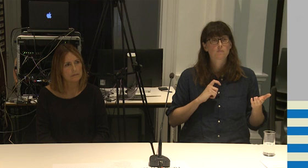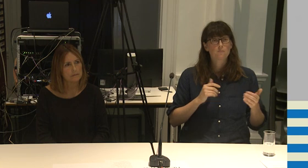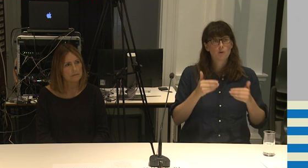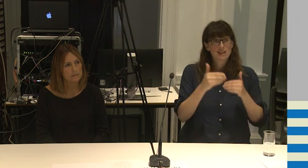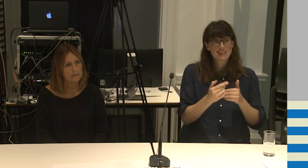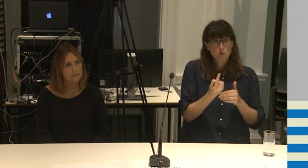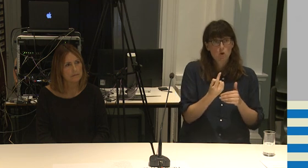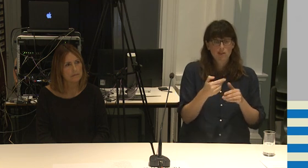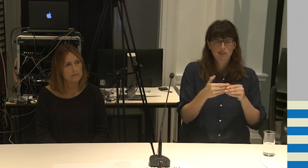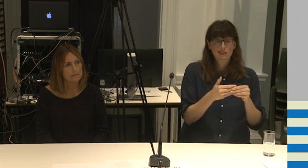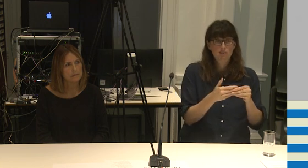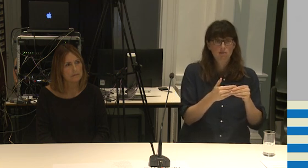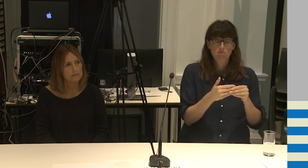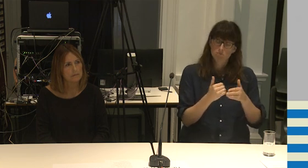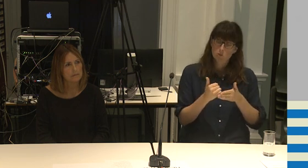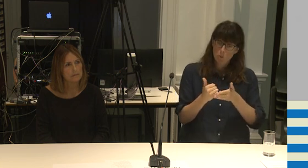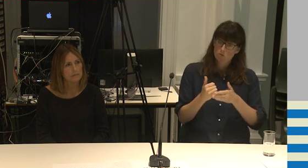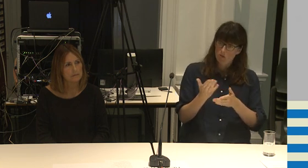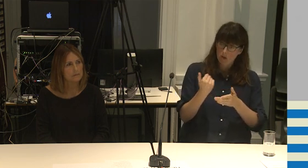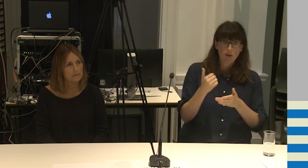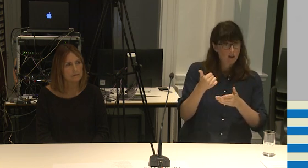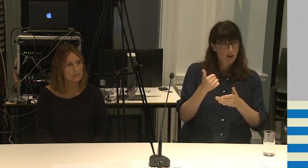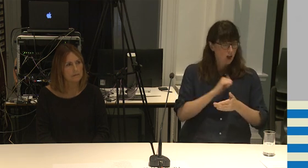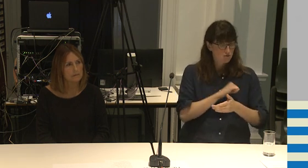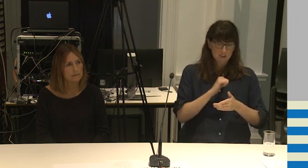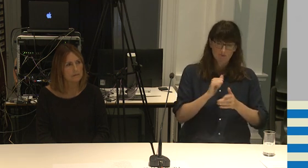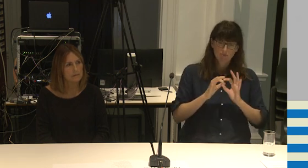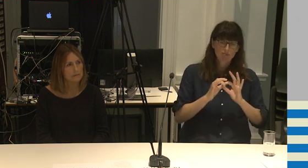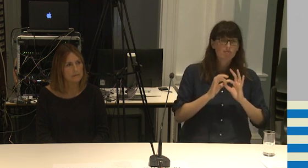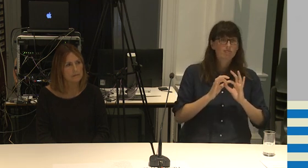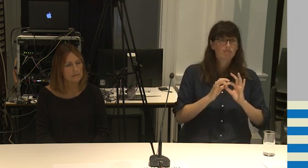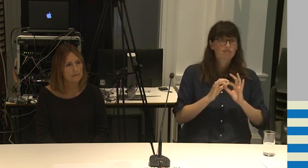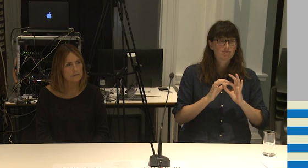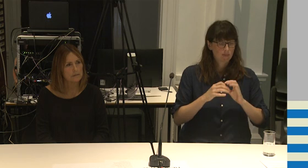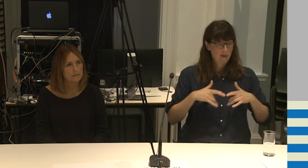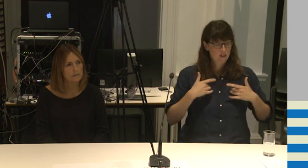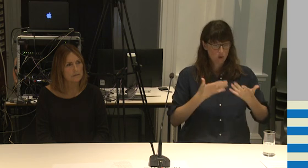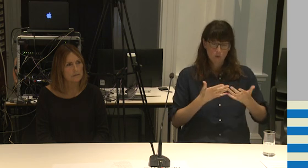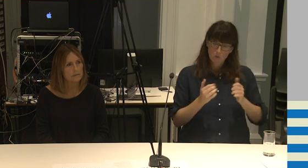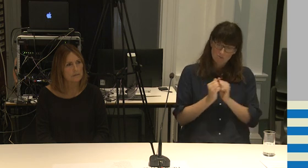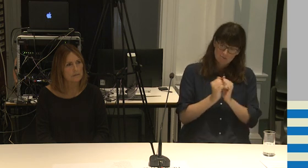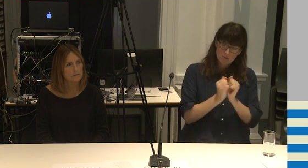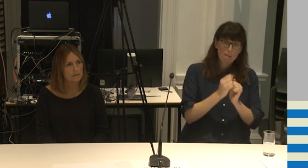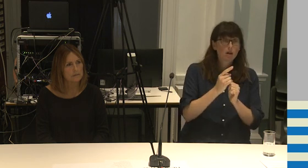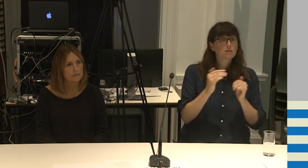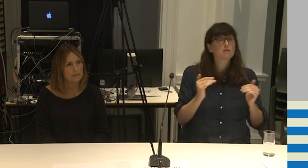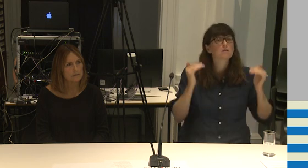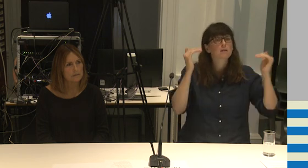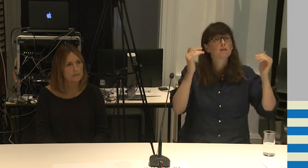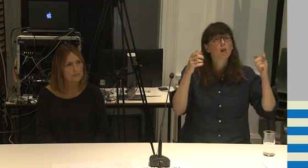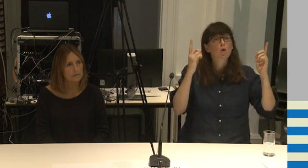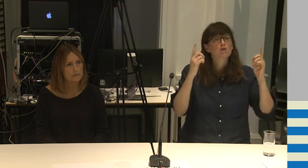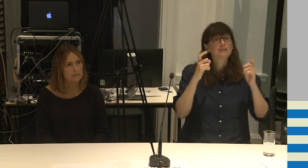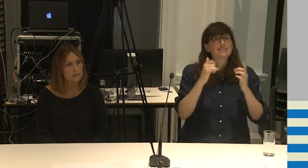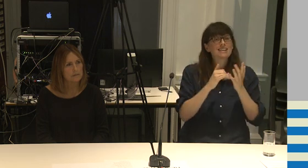stage one leader was really supportive of that, completely trusted me and my view on that. And the head of the workshops, Billy